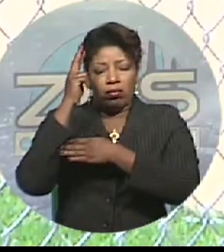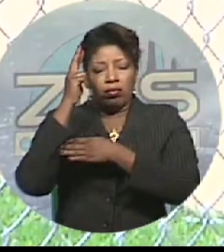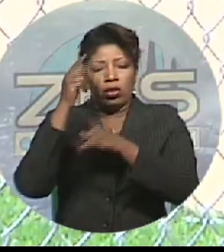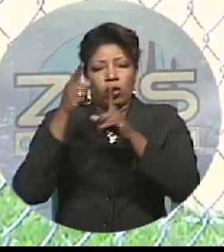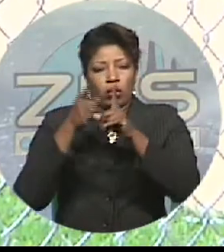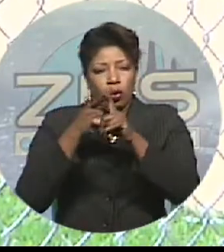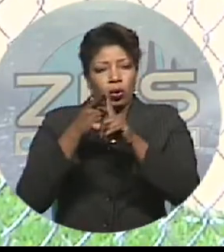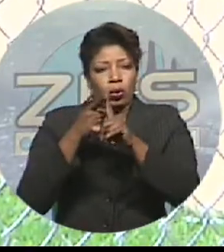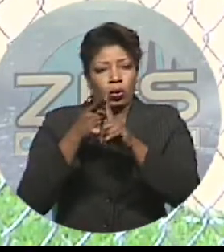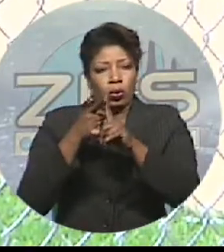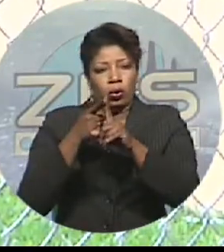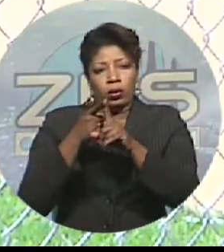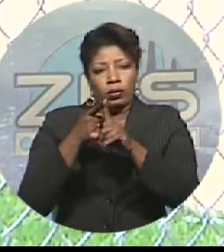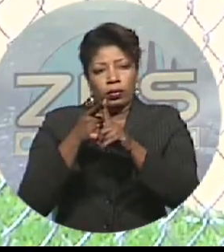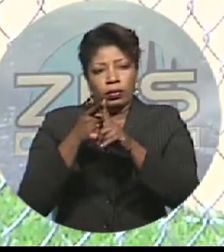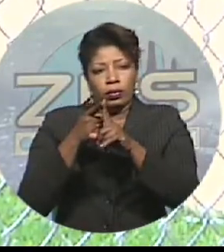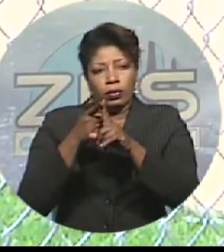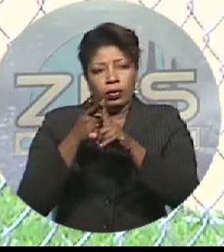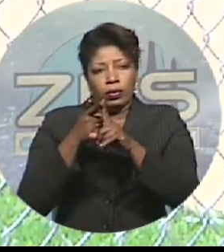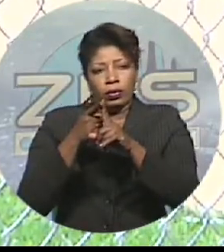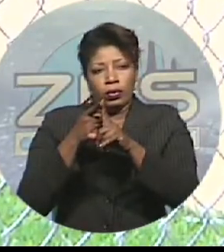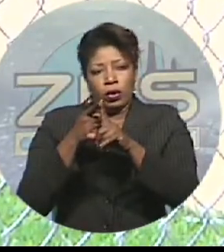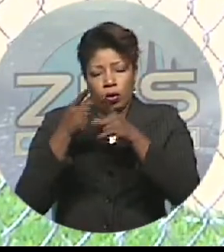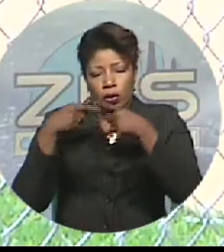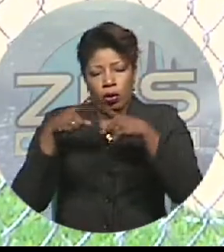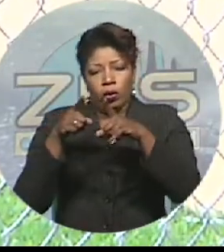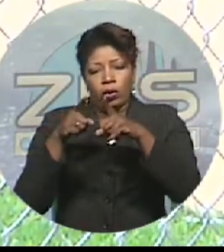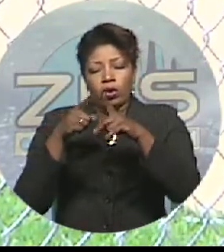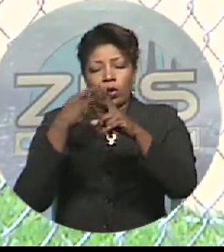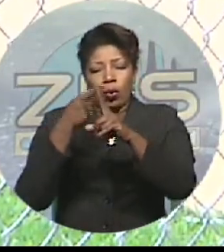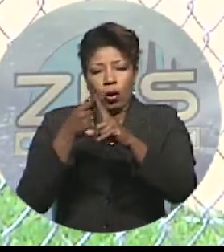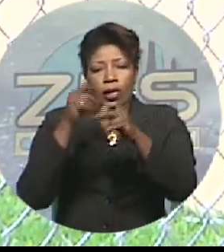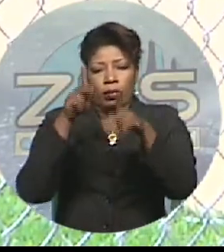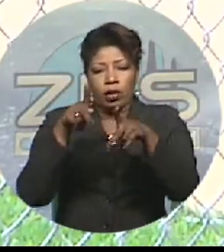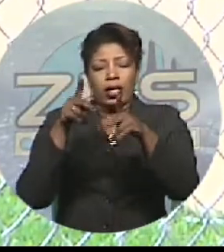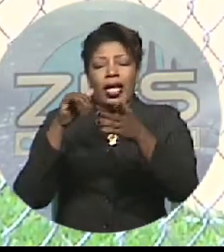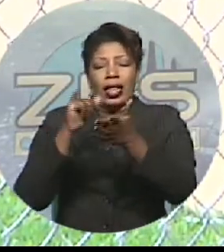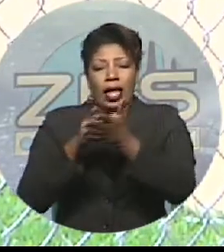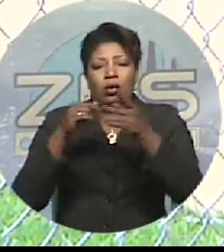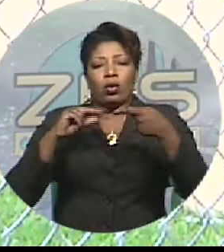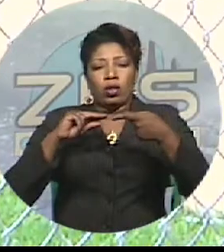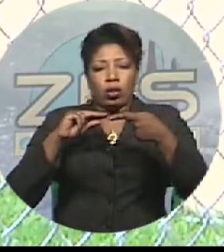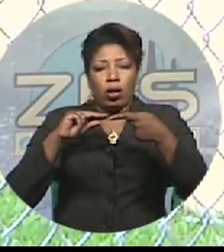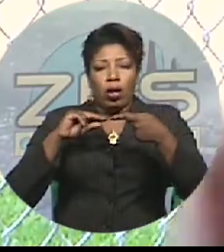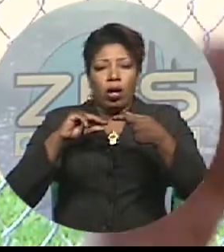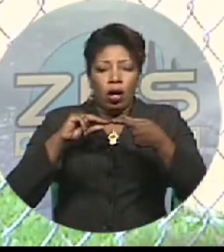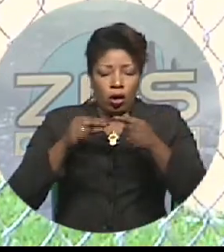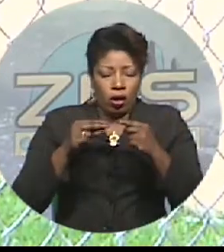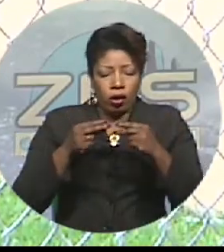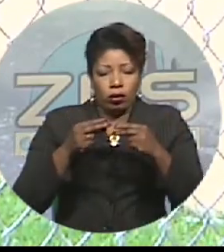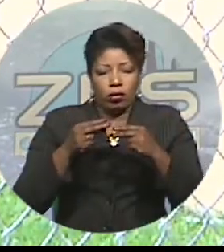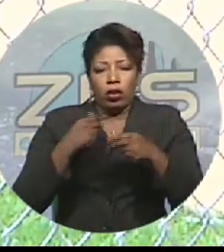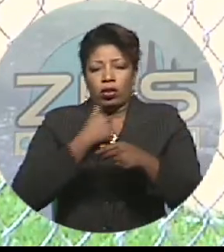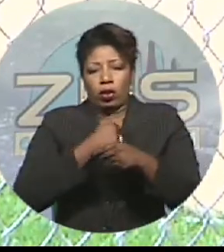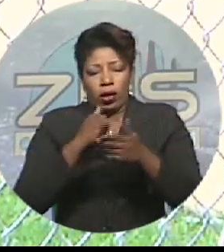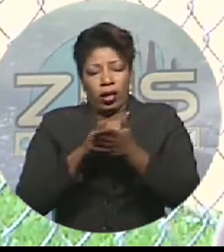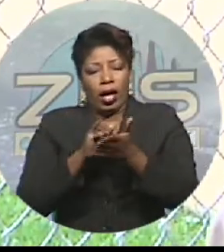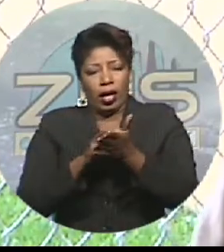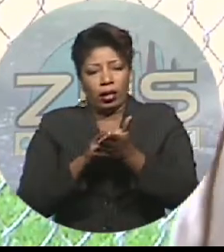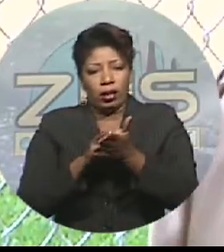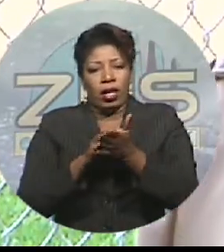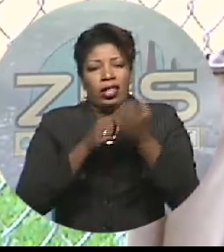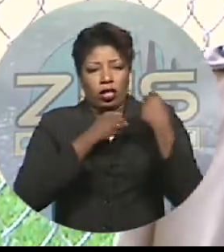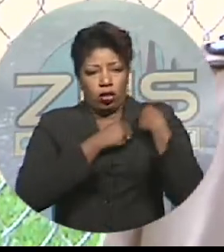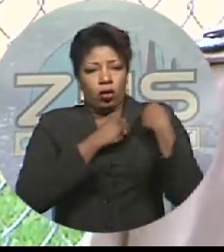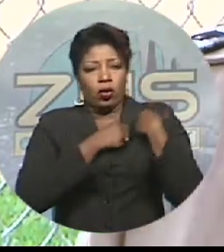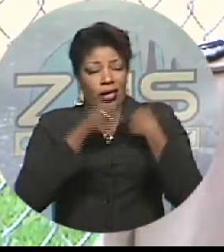from where we stand, was directed toward the person that was injured. It is very unfortunate that the security